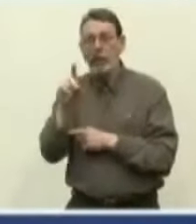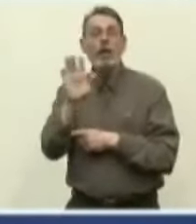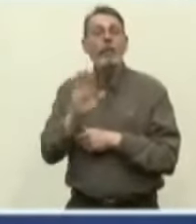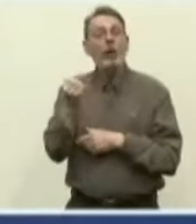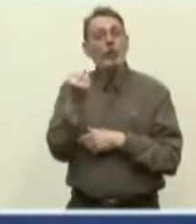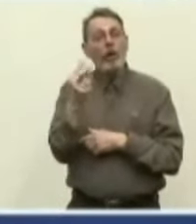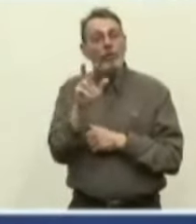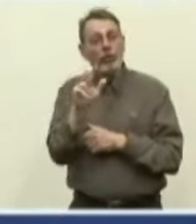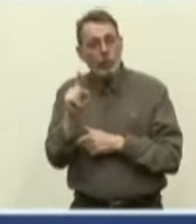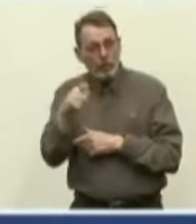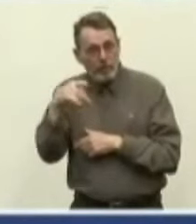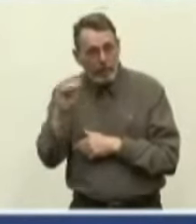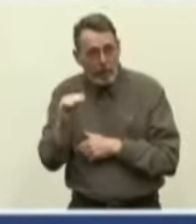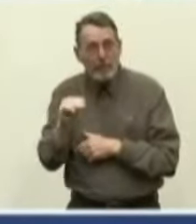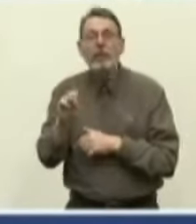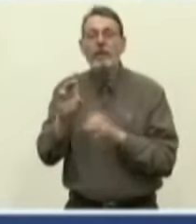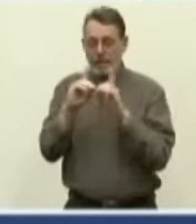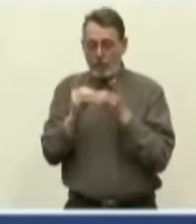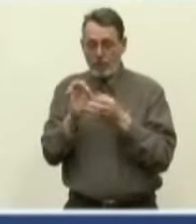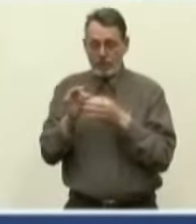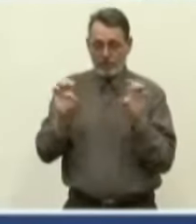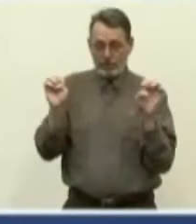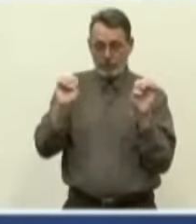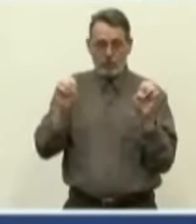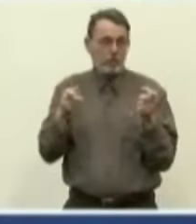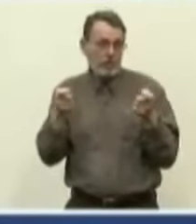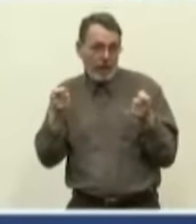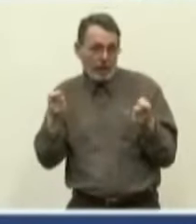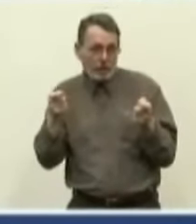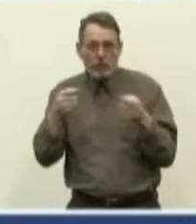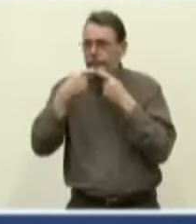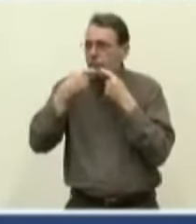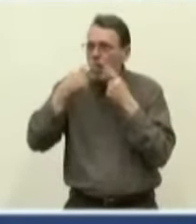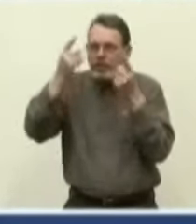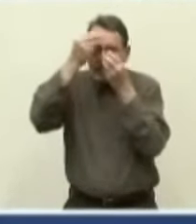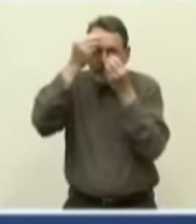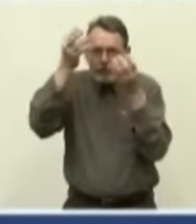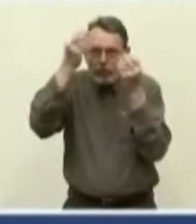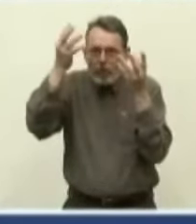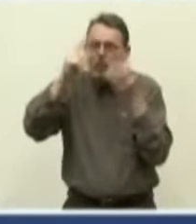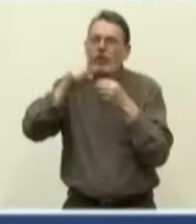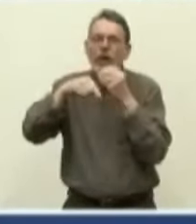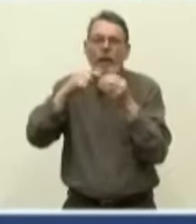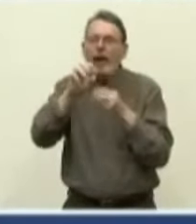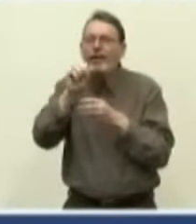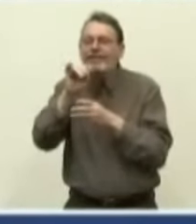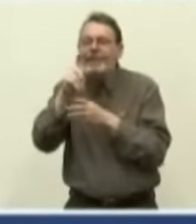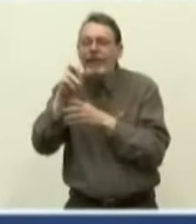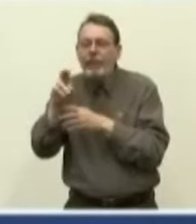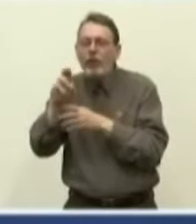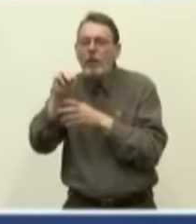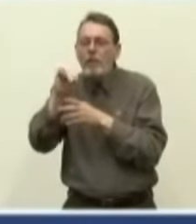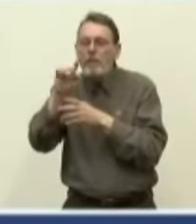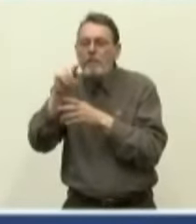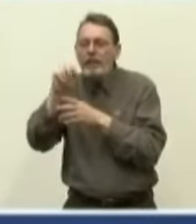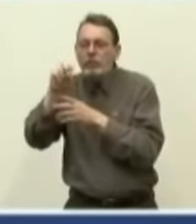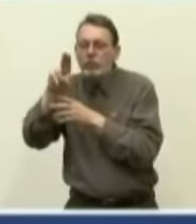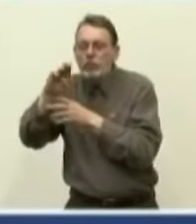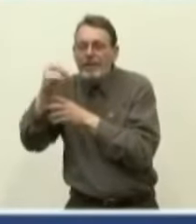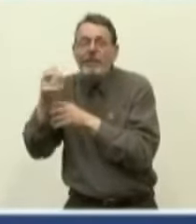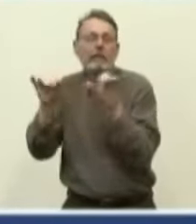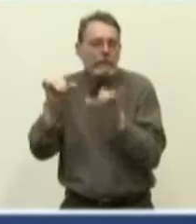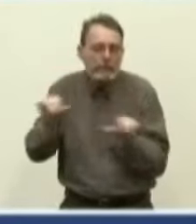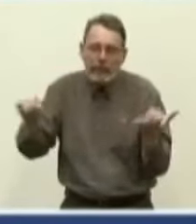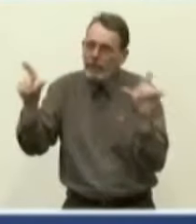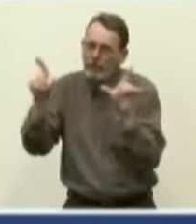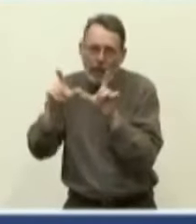12:31 p.m., the Department of Emergency Management broadcast information about a silver Mitsubishi with the same license plate number